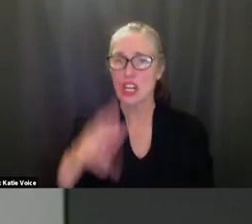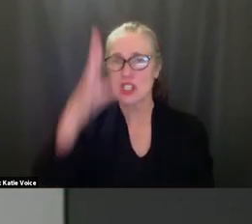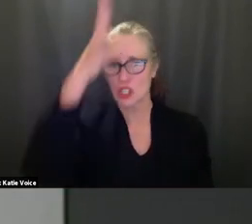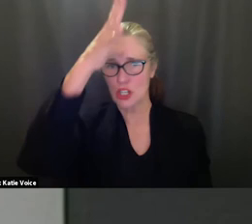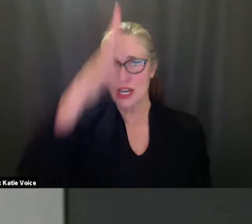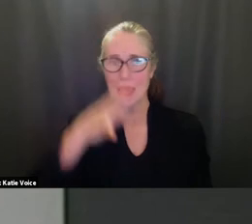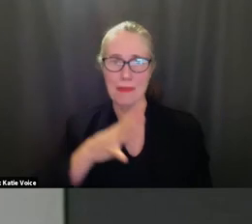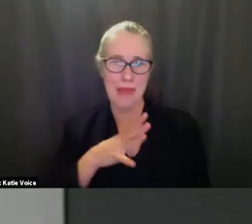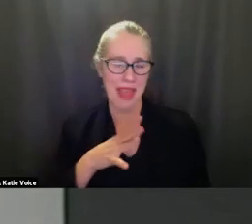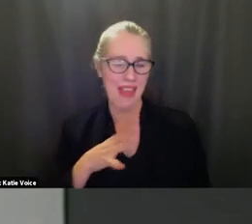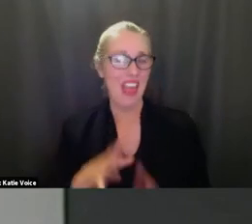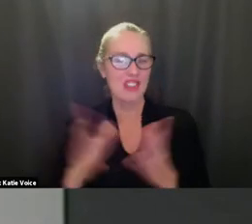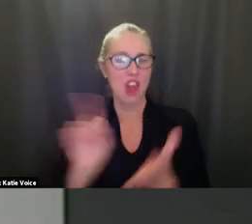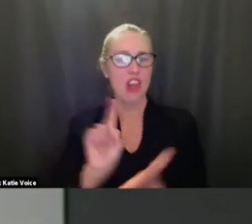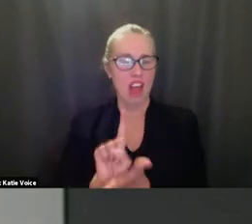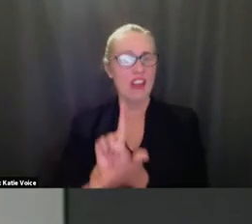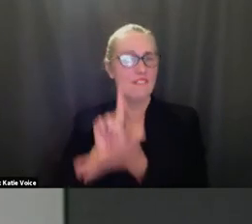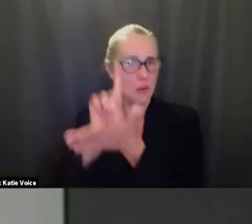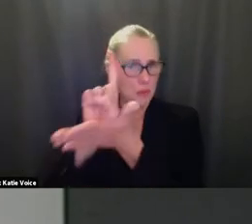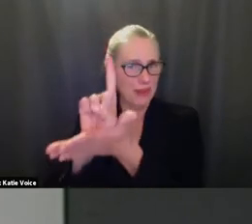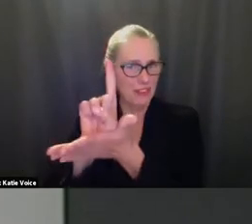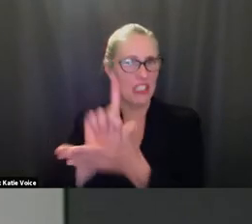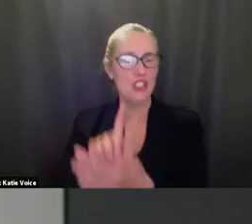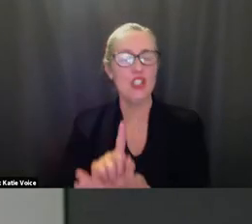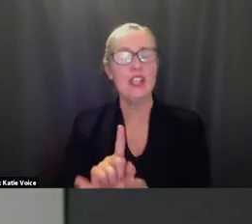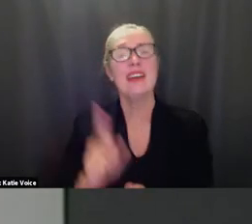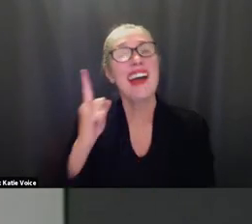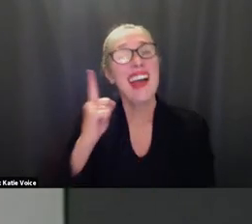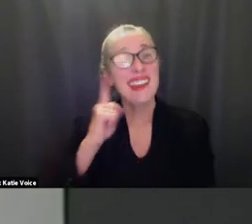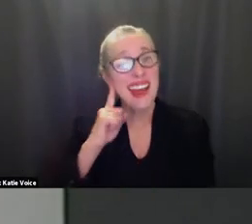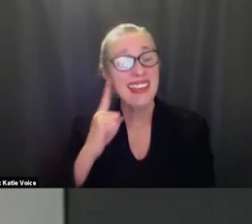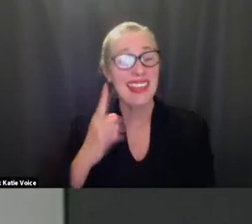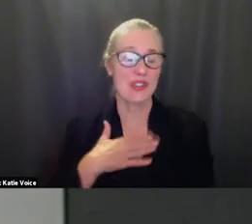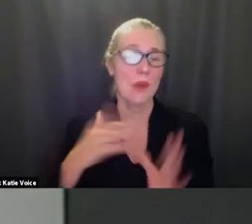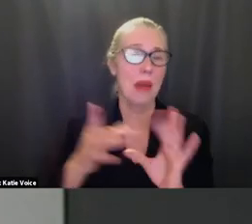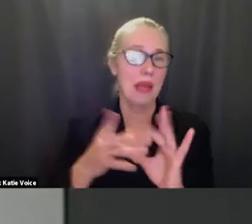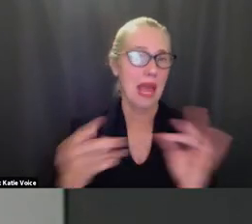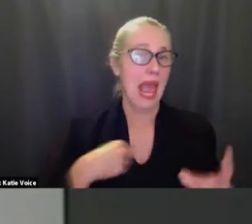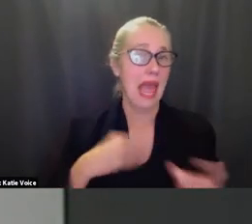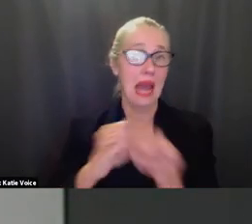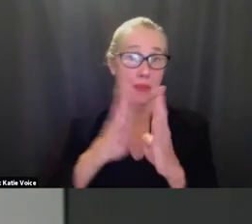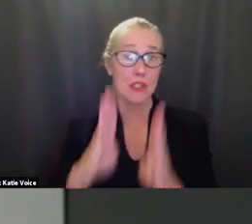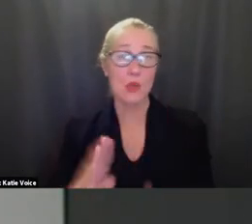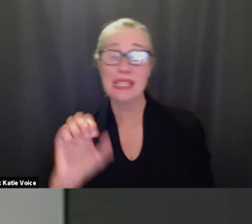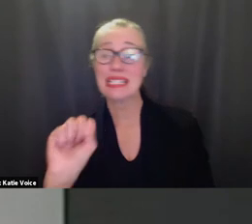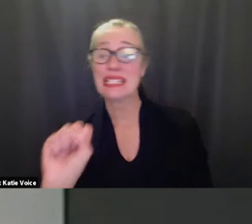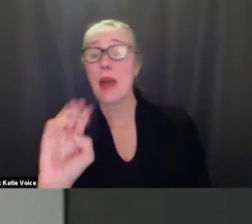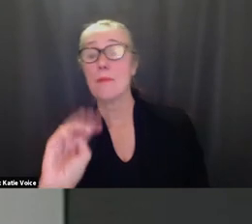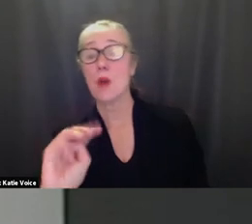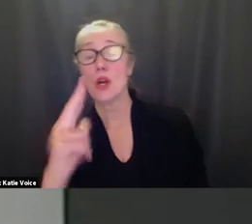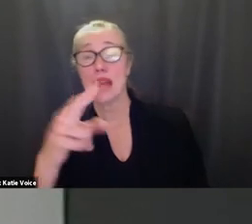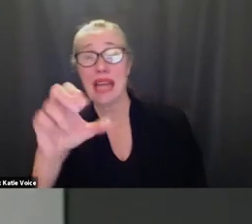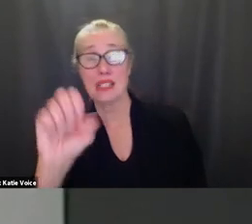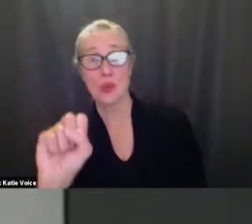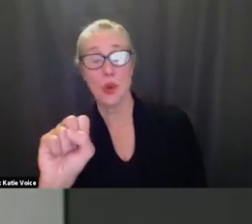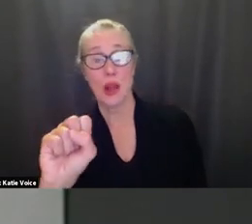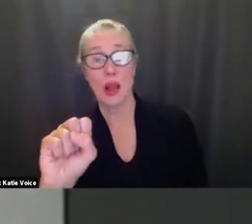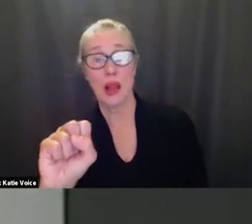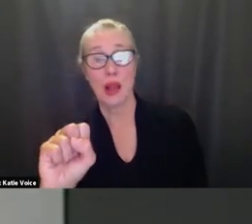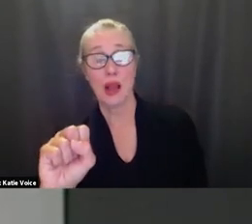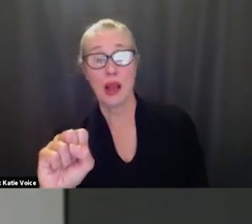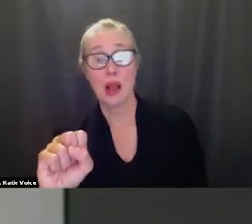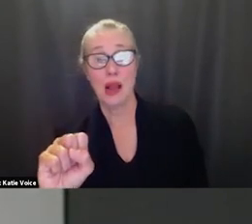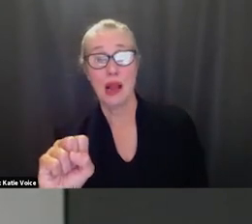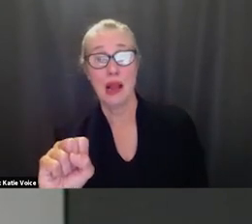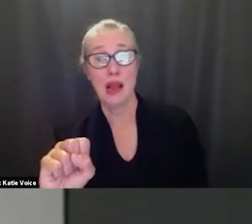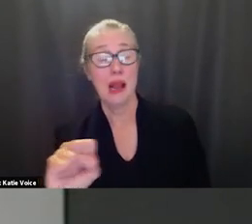tonight that should be considered and i am a student at san marcos high school and today and